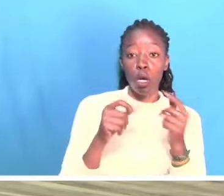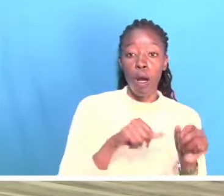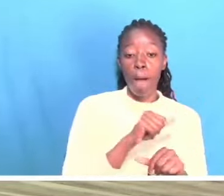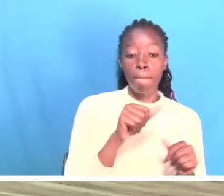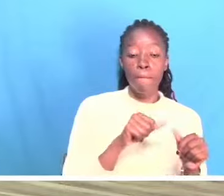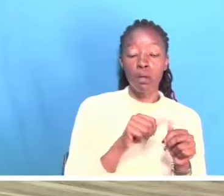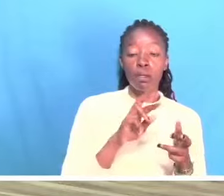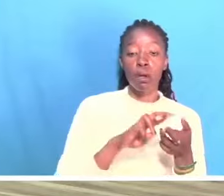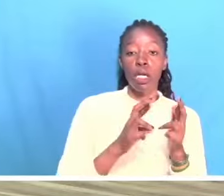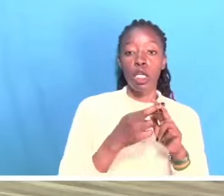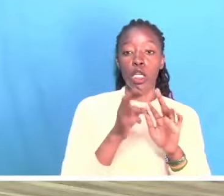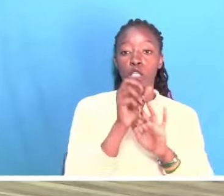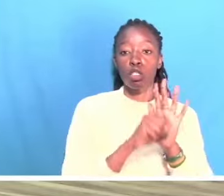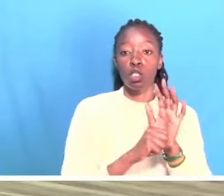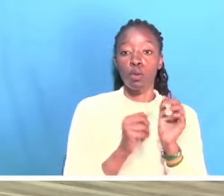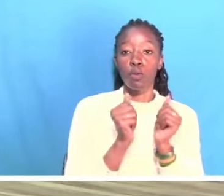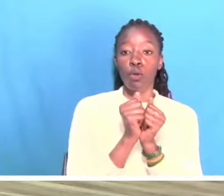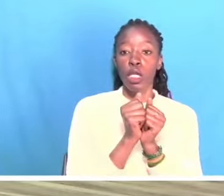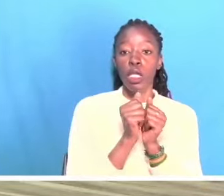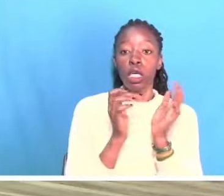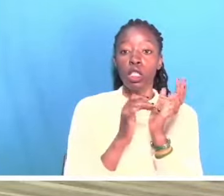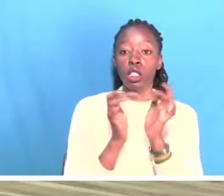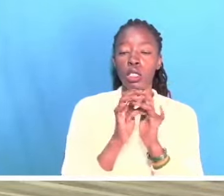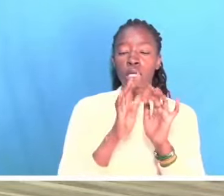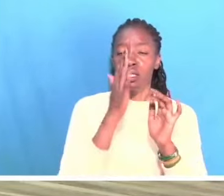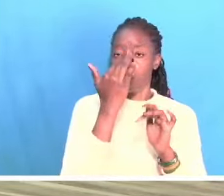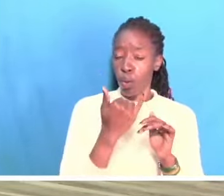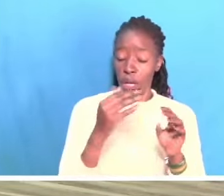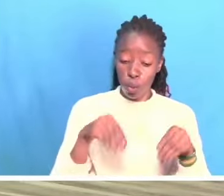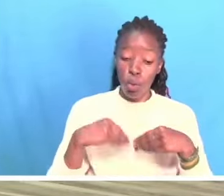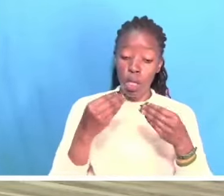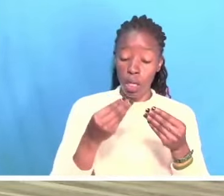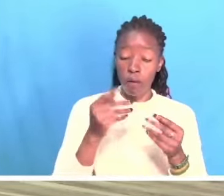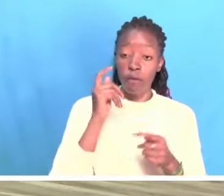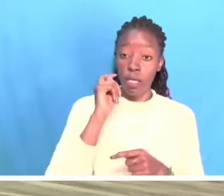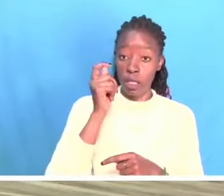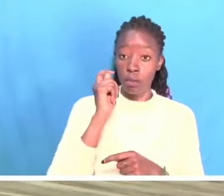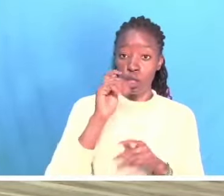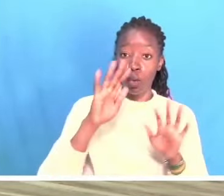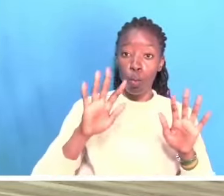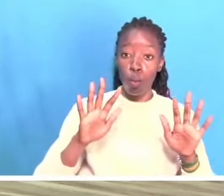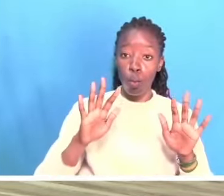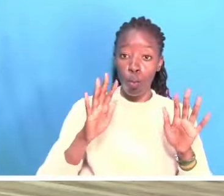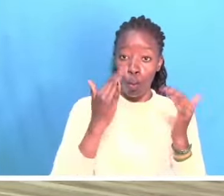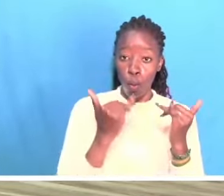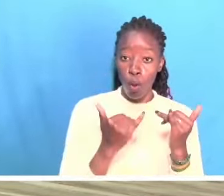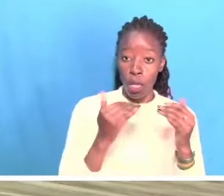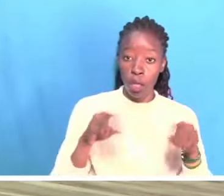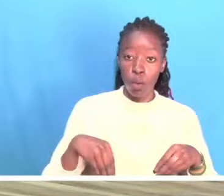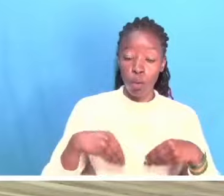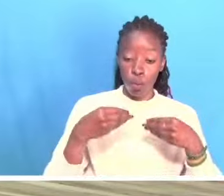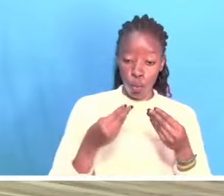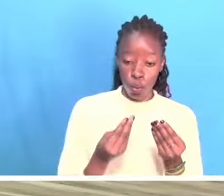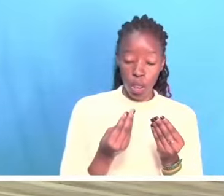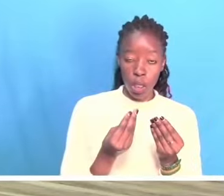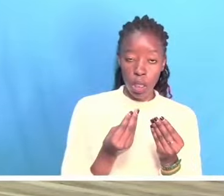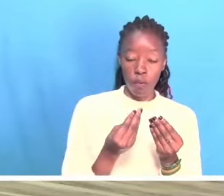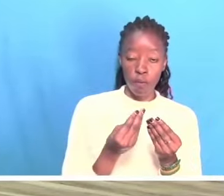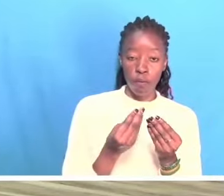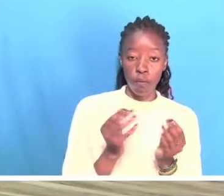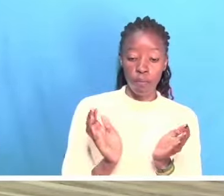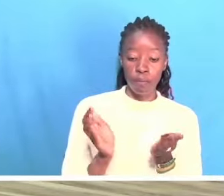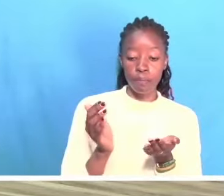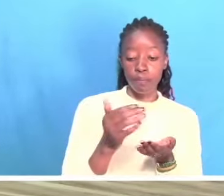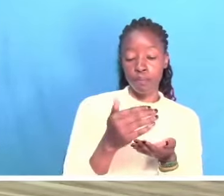give testimonies. That is why we come to church. That is why we give our offering. We know his will